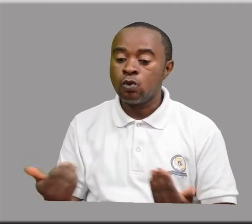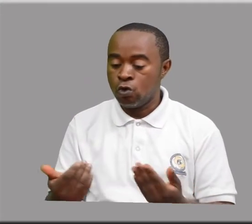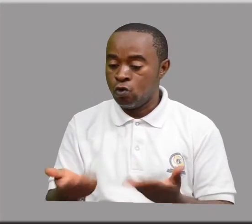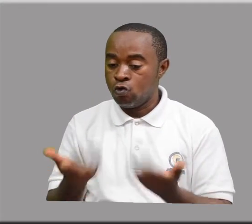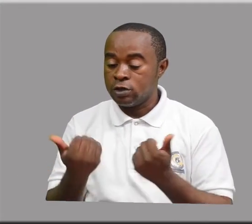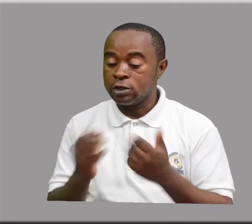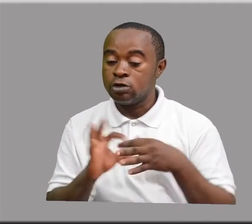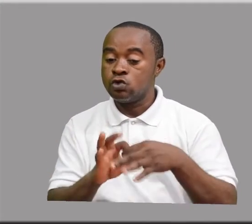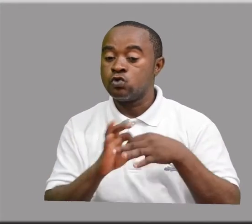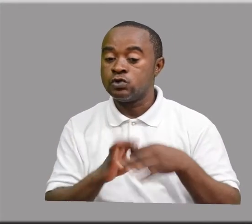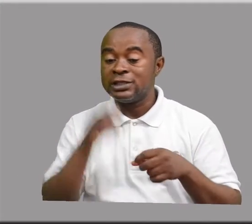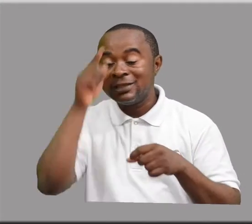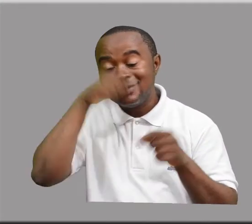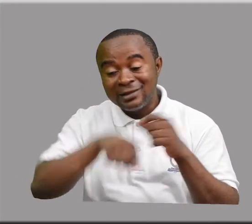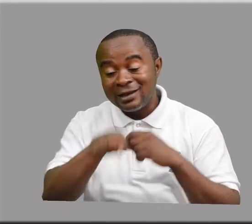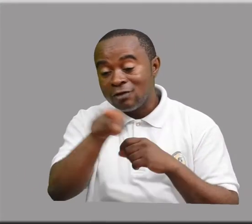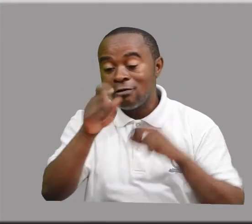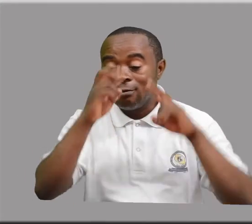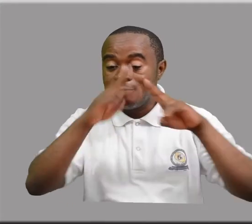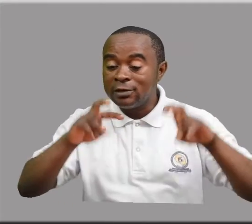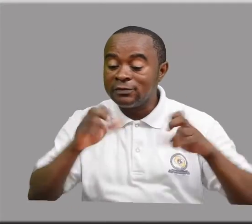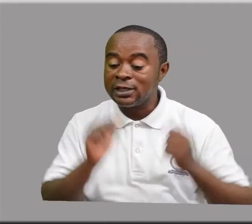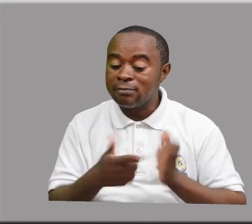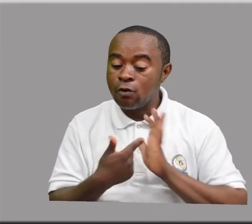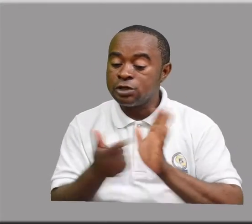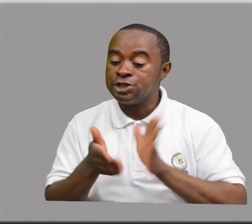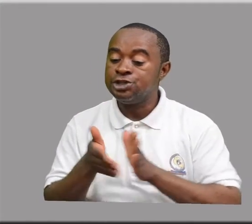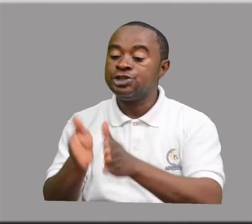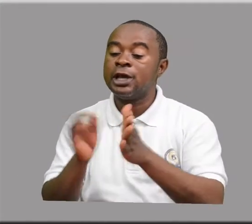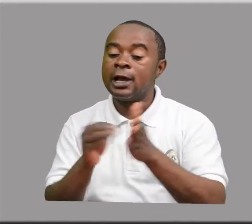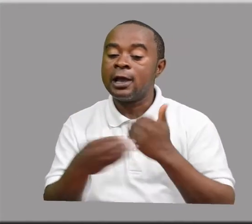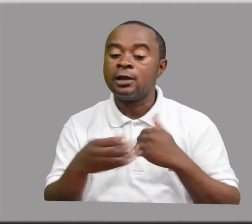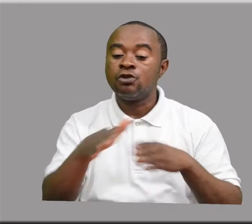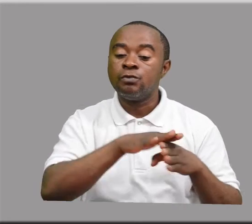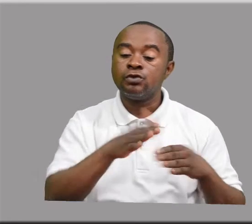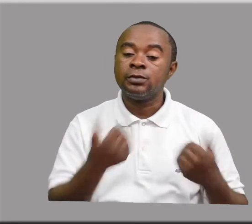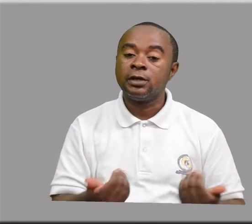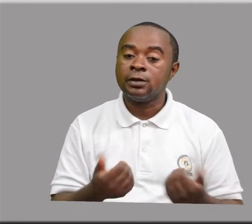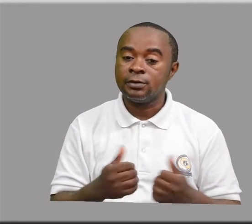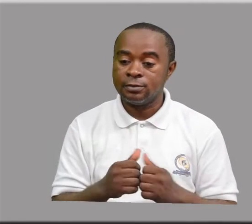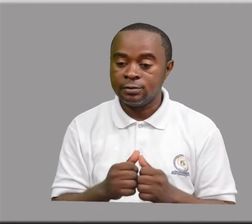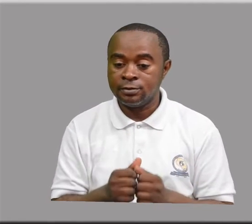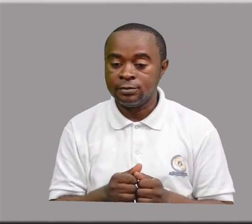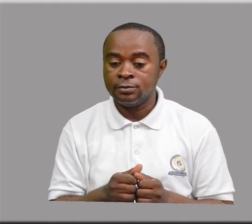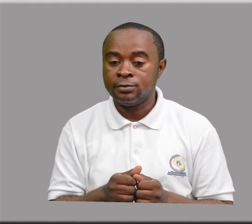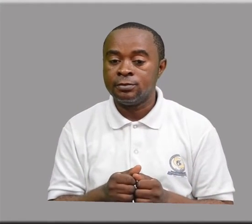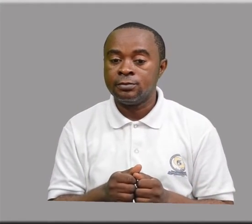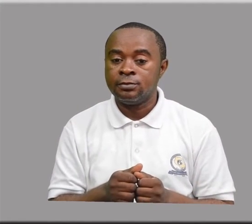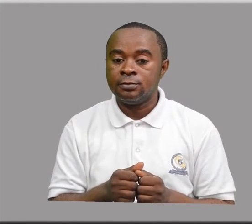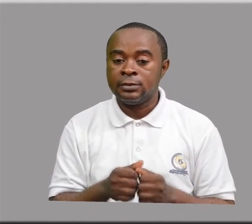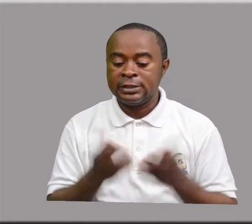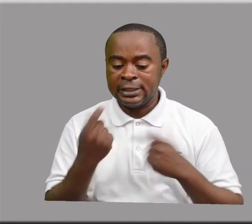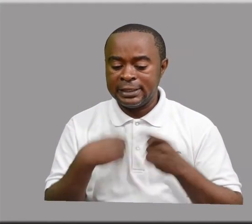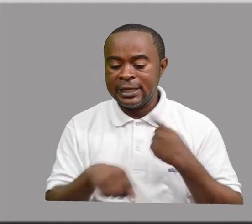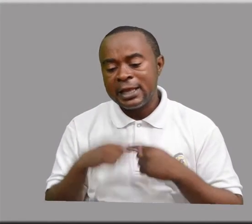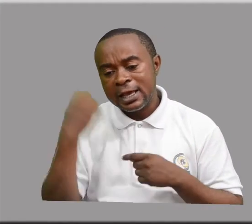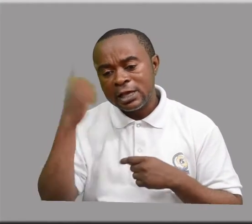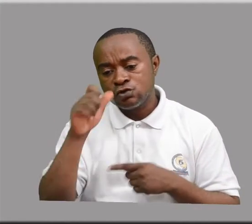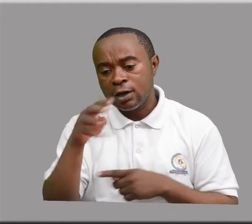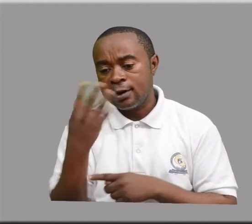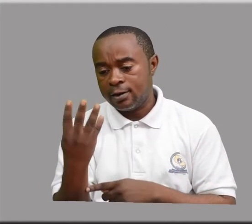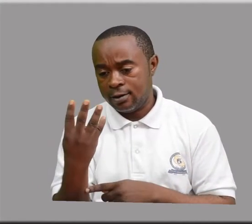you'll be within the ethical consideration of research process. In chapter